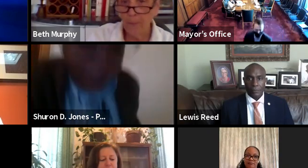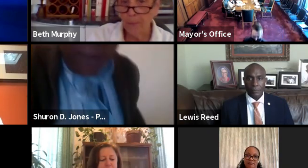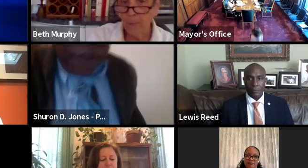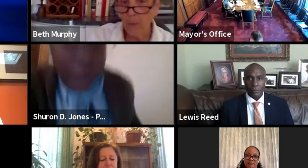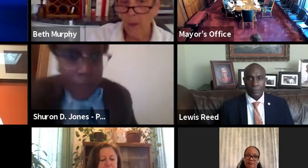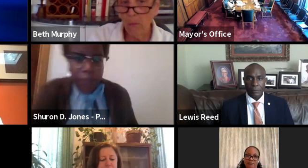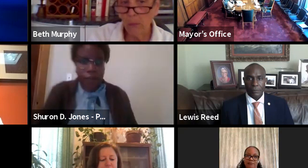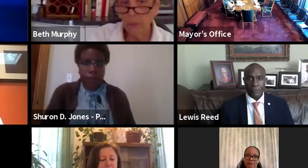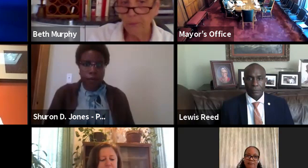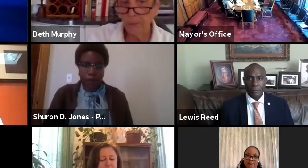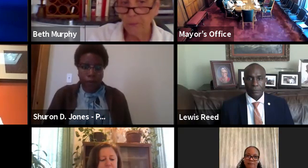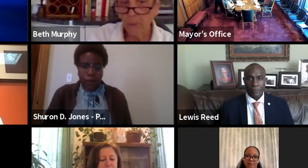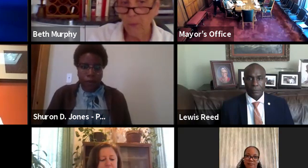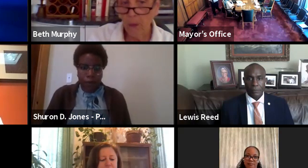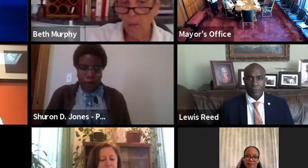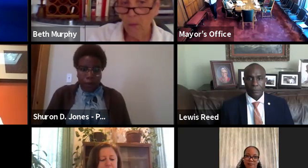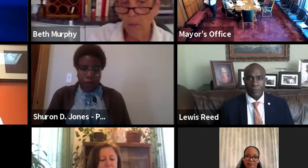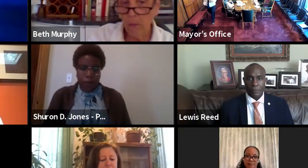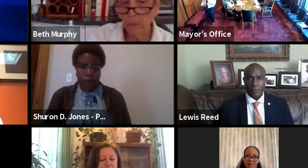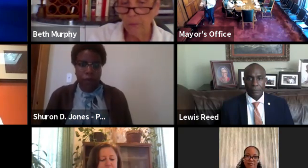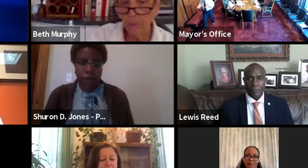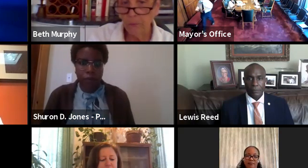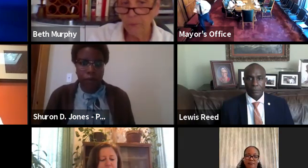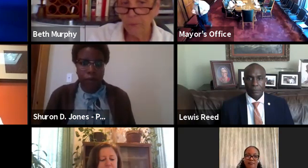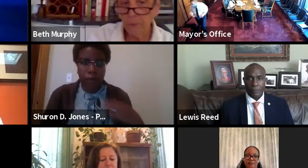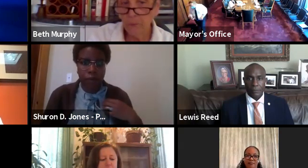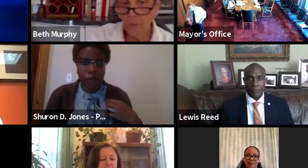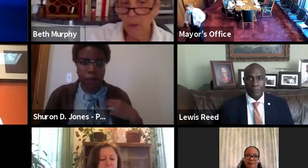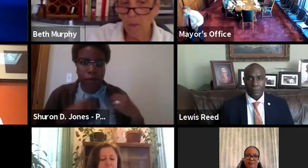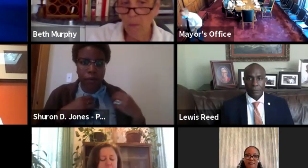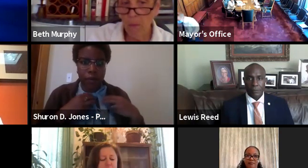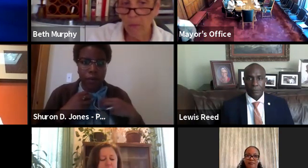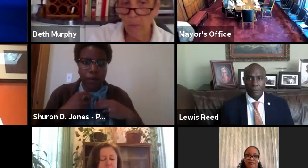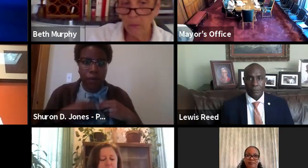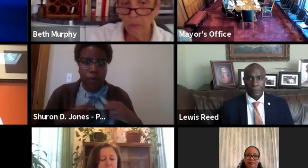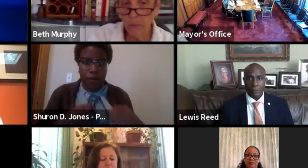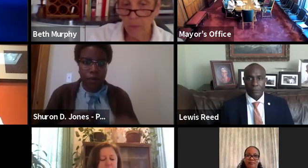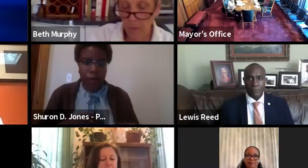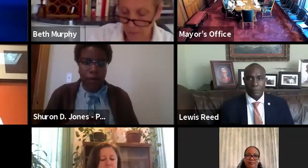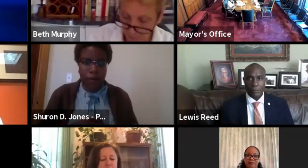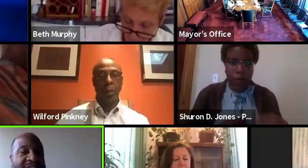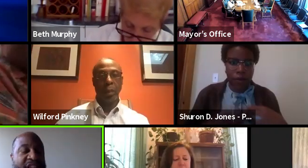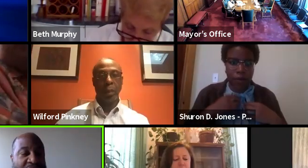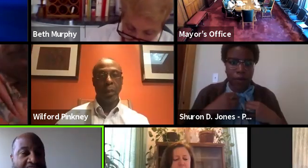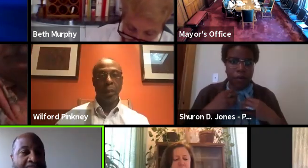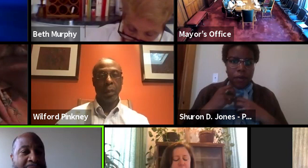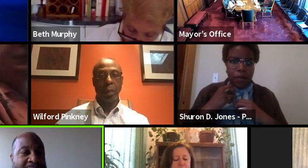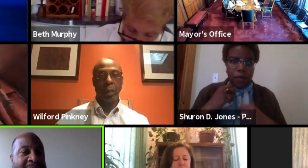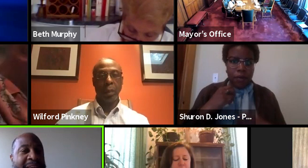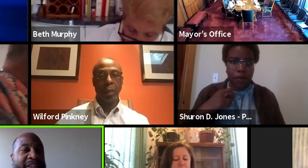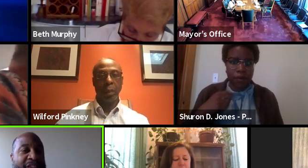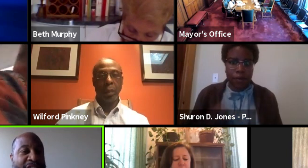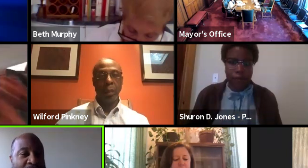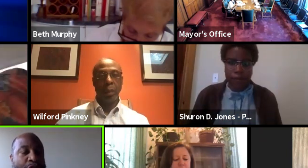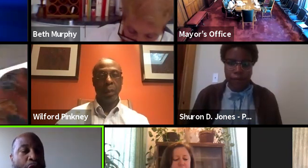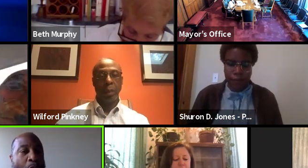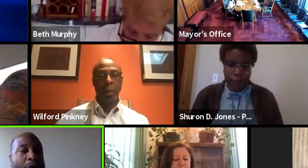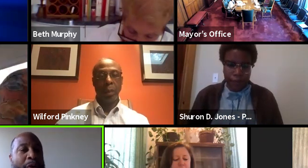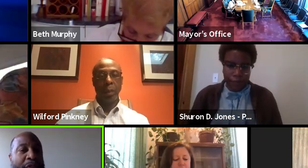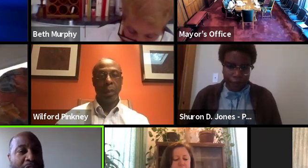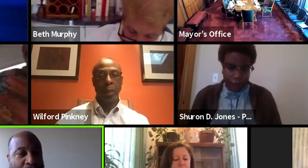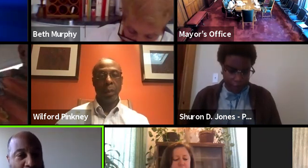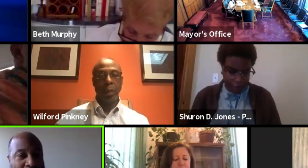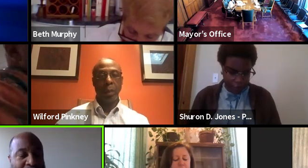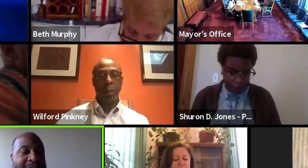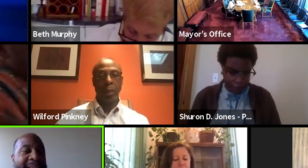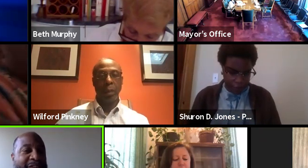to seriously consider providing some funds so that we might be able to continue to meet the needs of these families and continue to walk